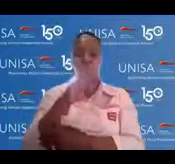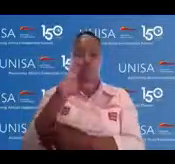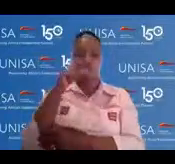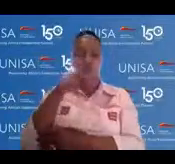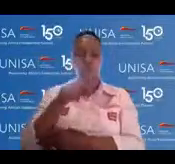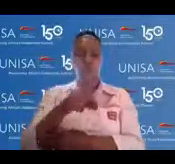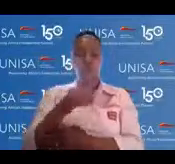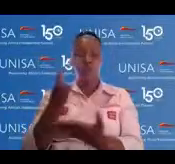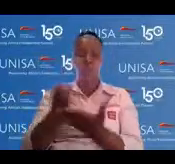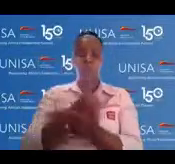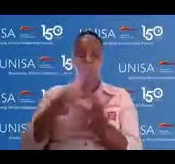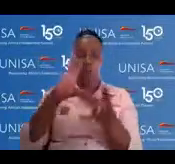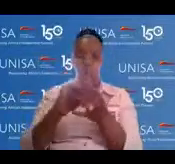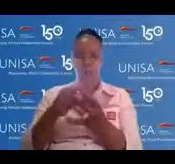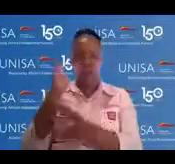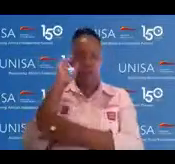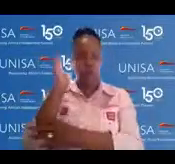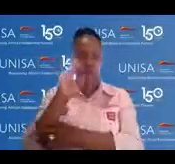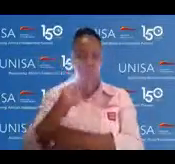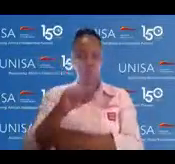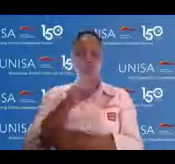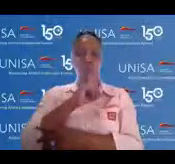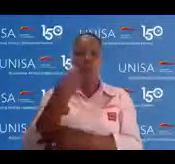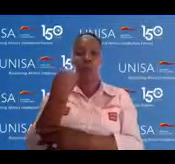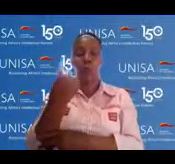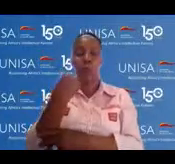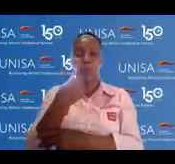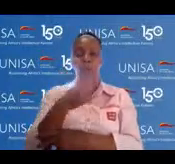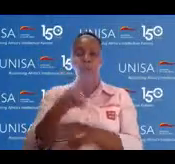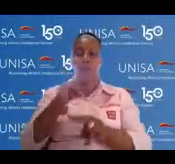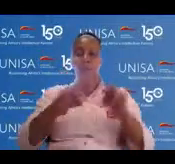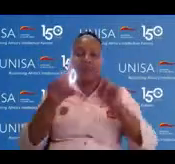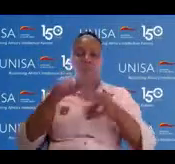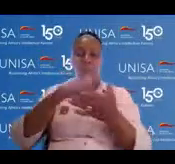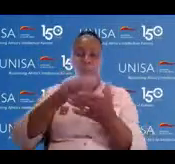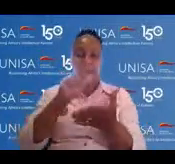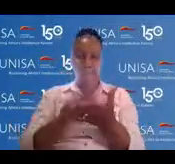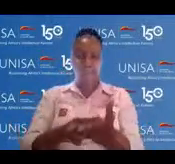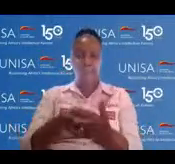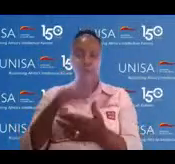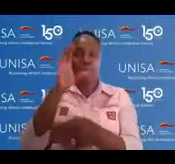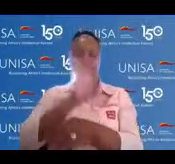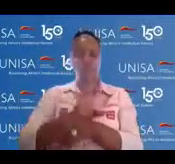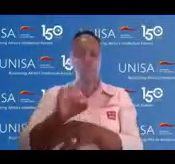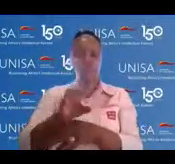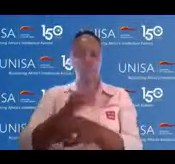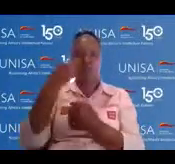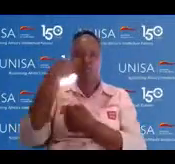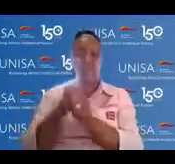use one Invigilation app. And for College of Science Engineering, you will only be using